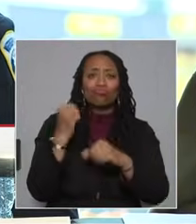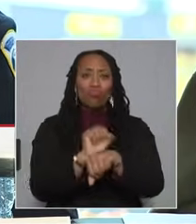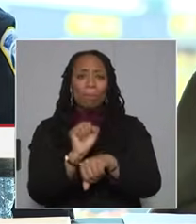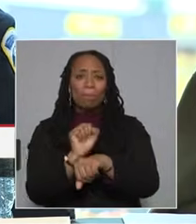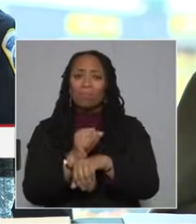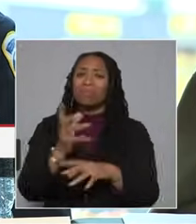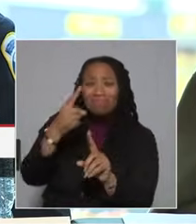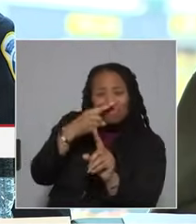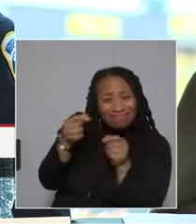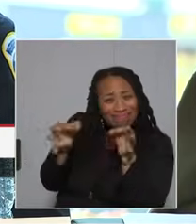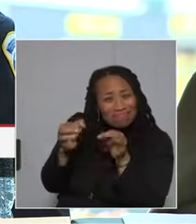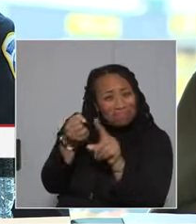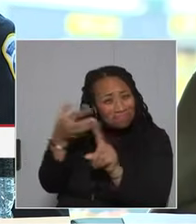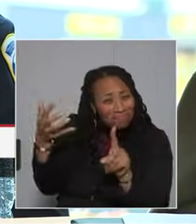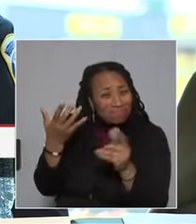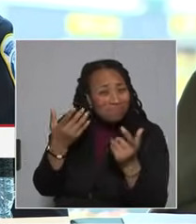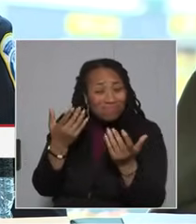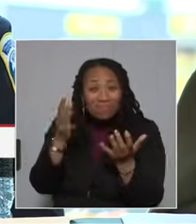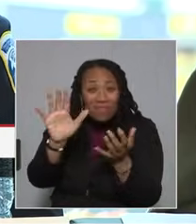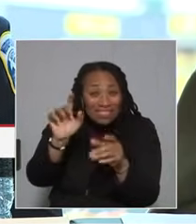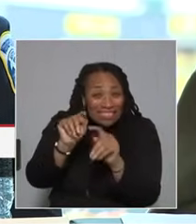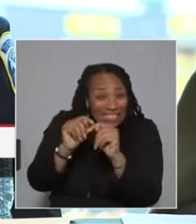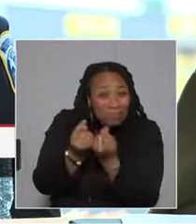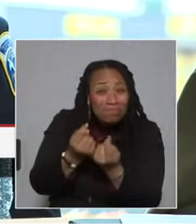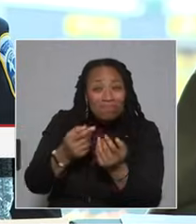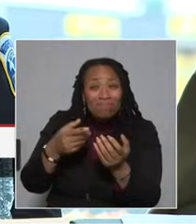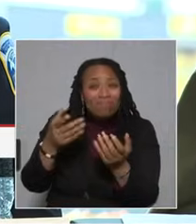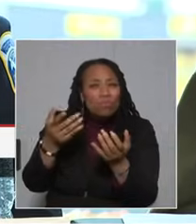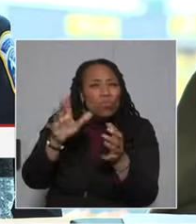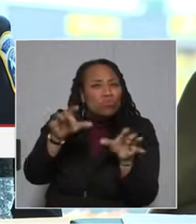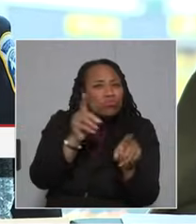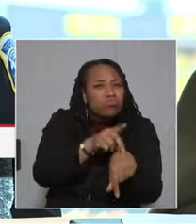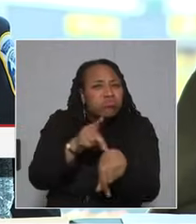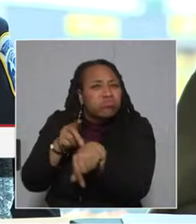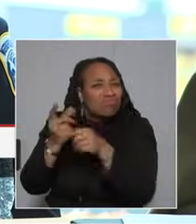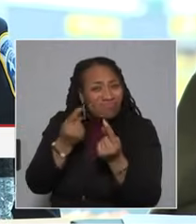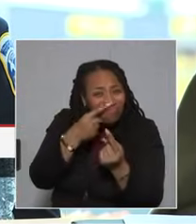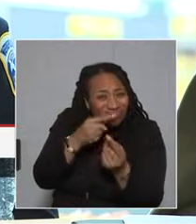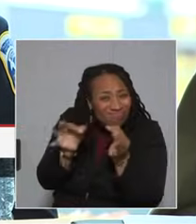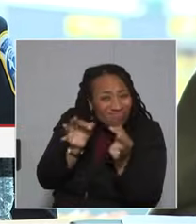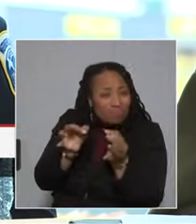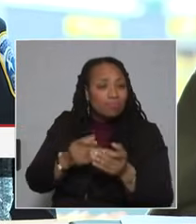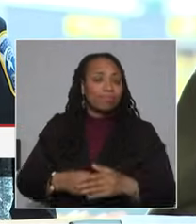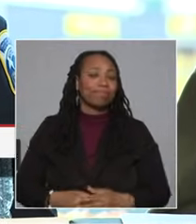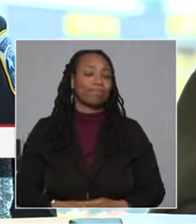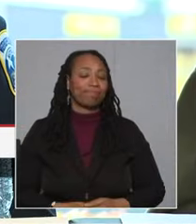same instructions that we've had up to this point. If he or she chooses to go in a different direction, I will leave that up to